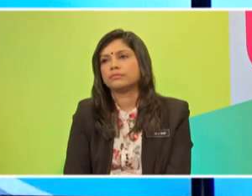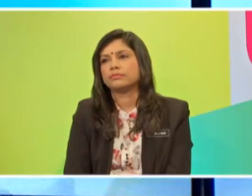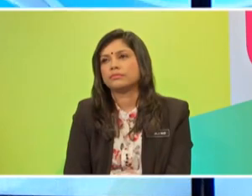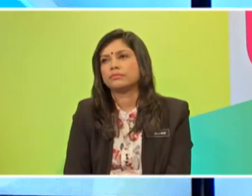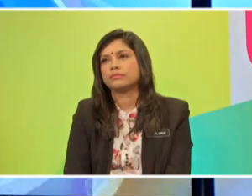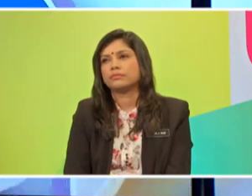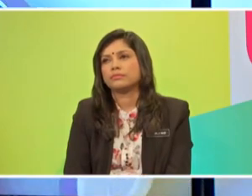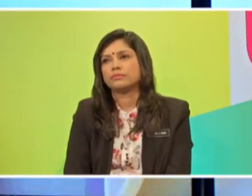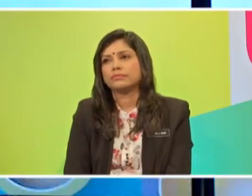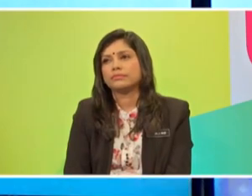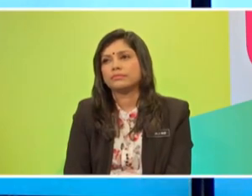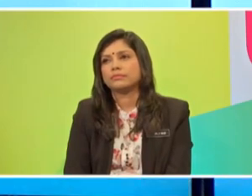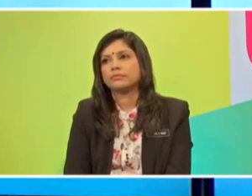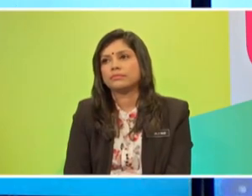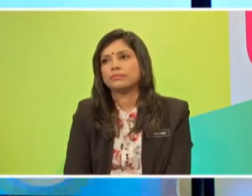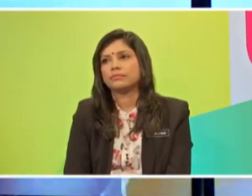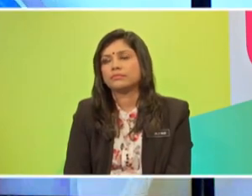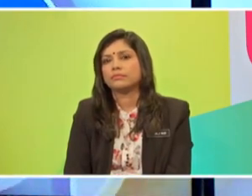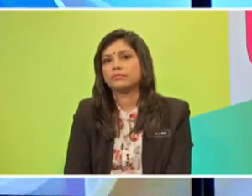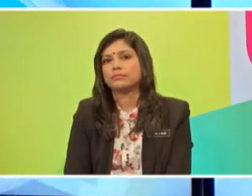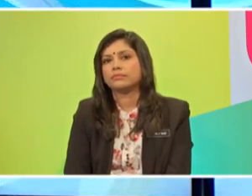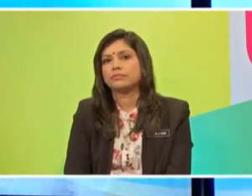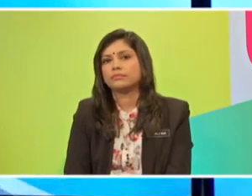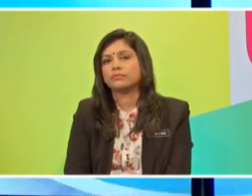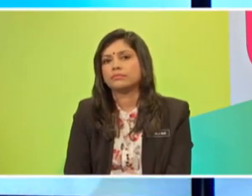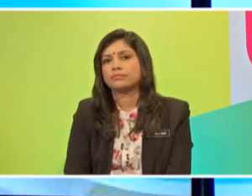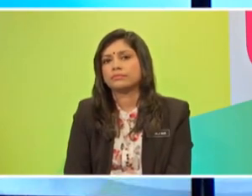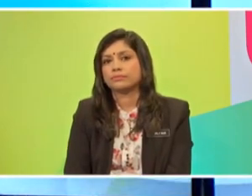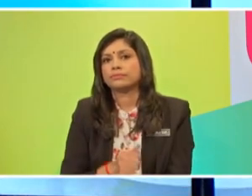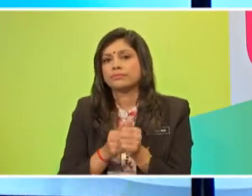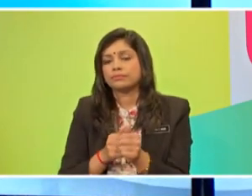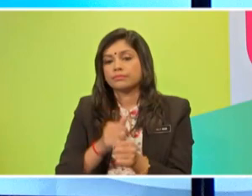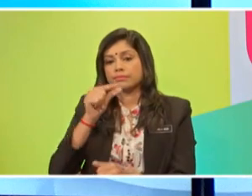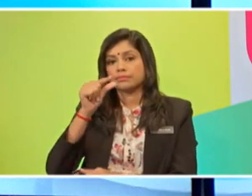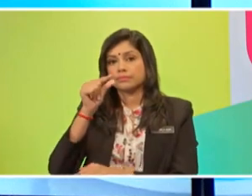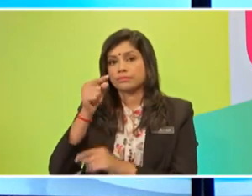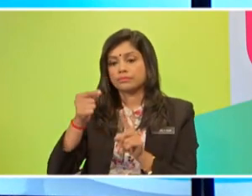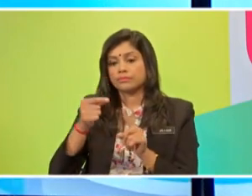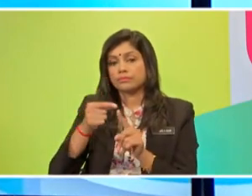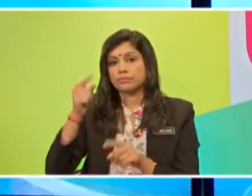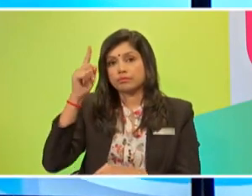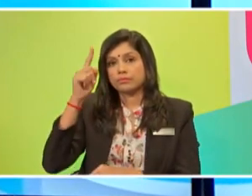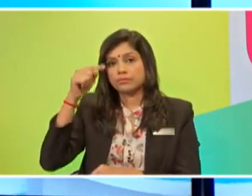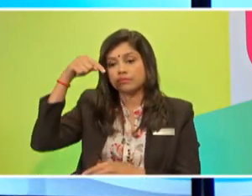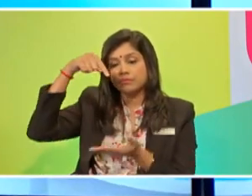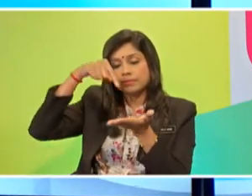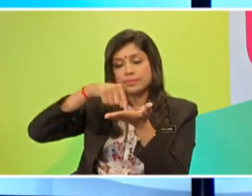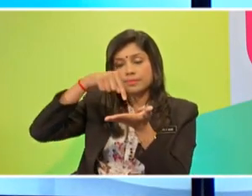paper fastener here. We just put the paper fastener into the hole.